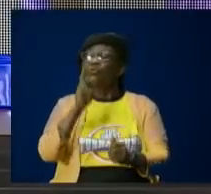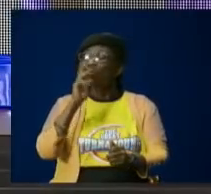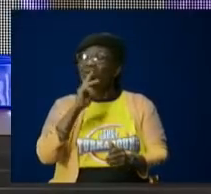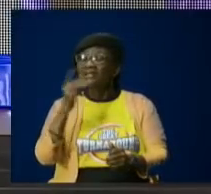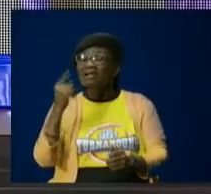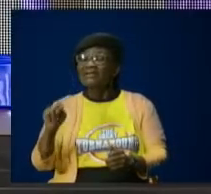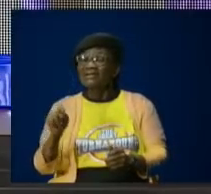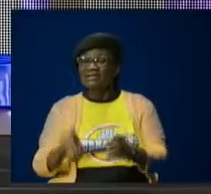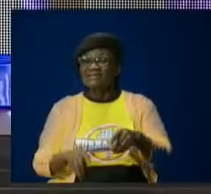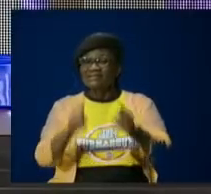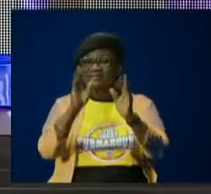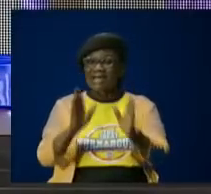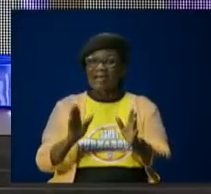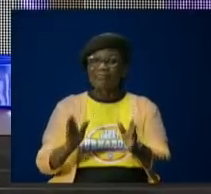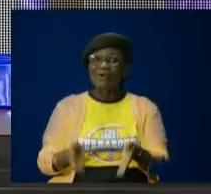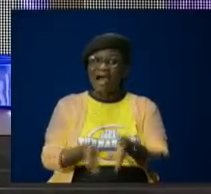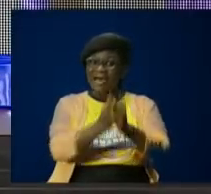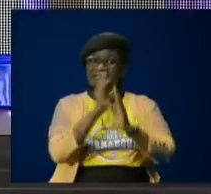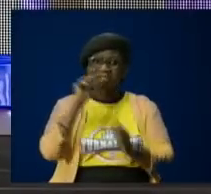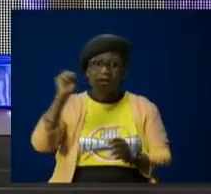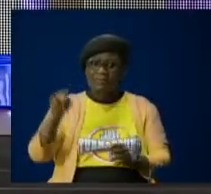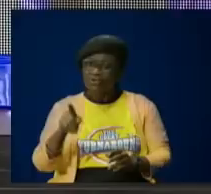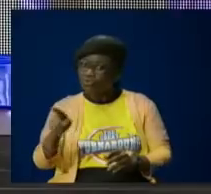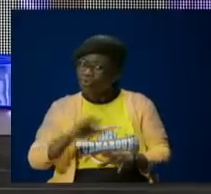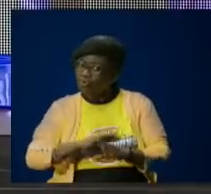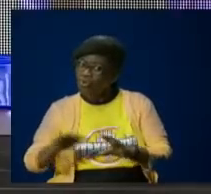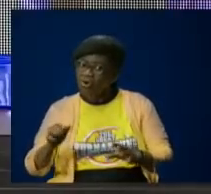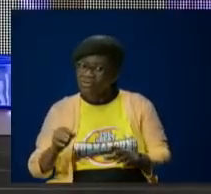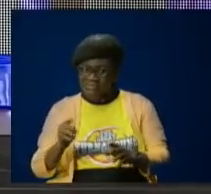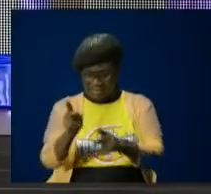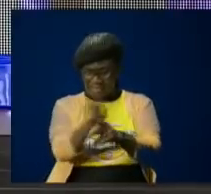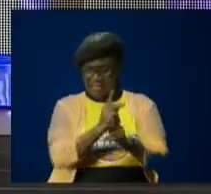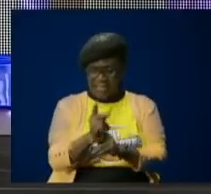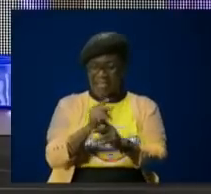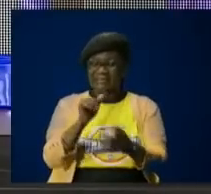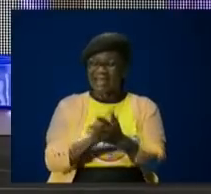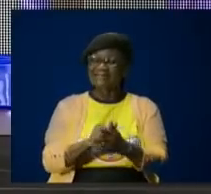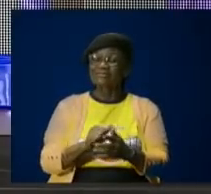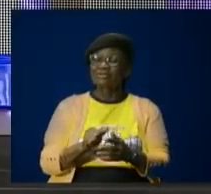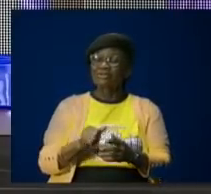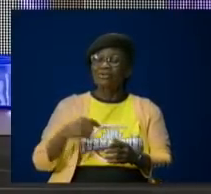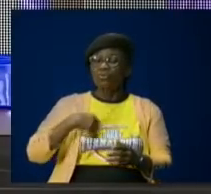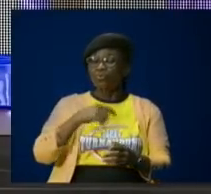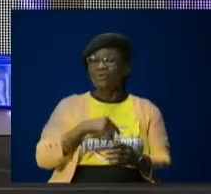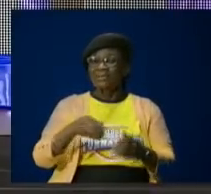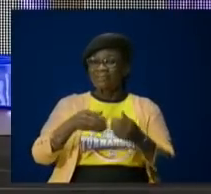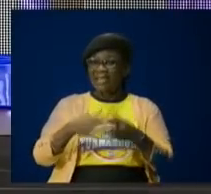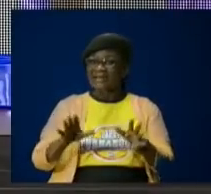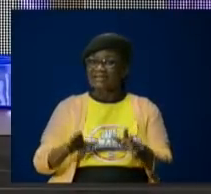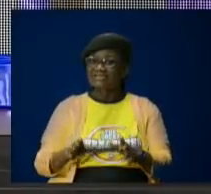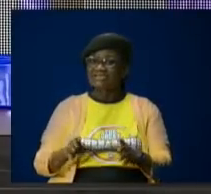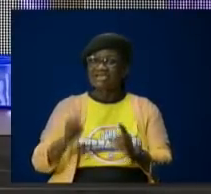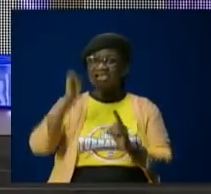that we perish. He was, I must have wondered, what's wrong with you people? I am here.